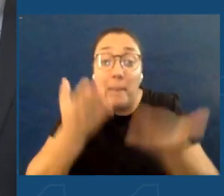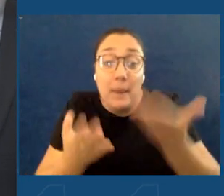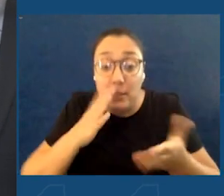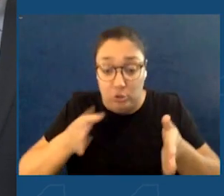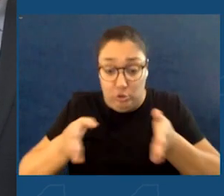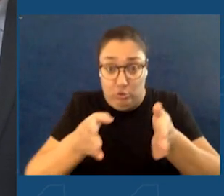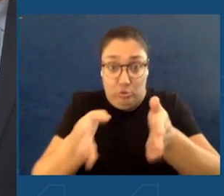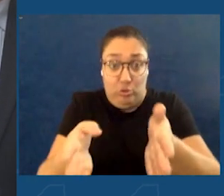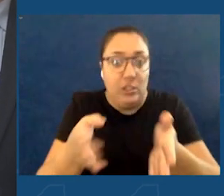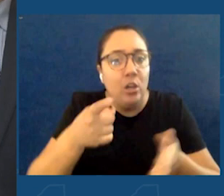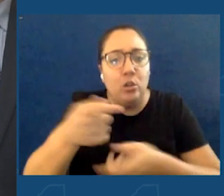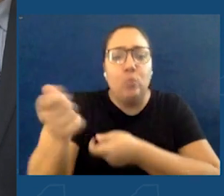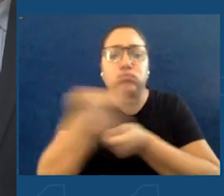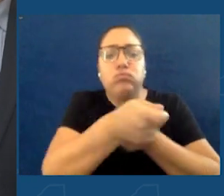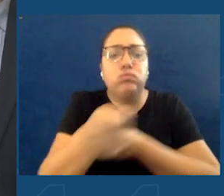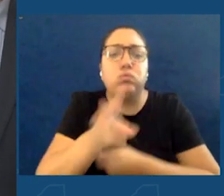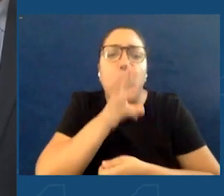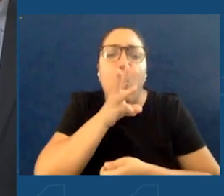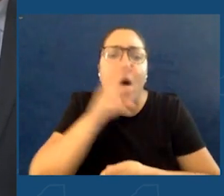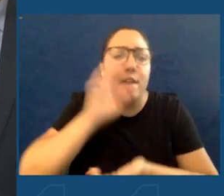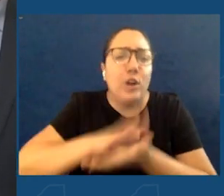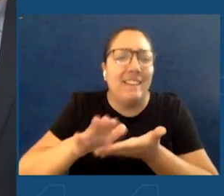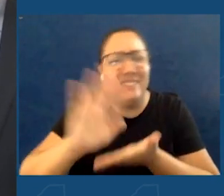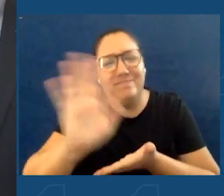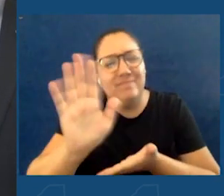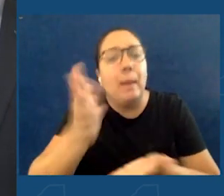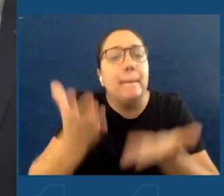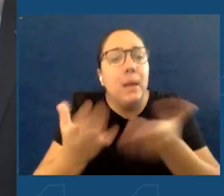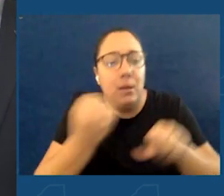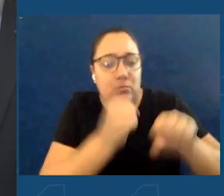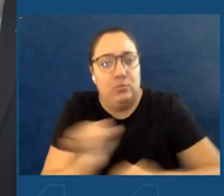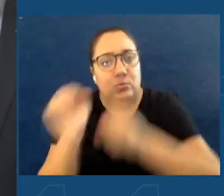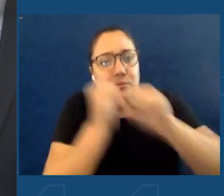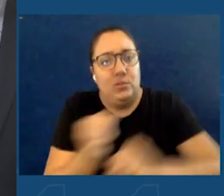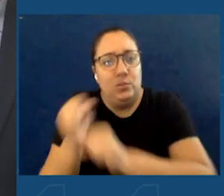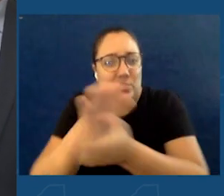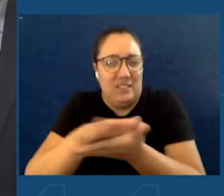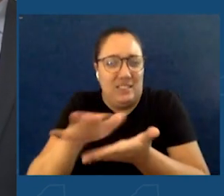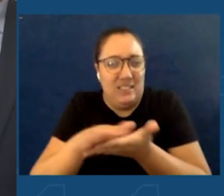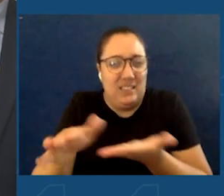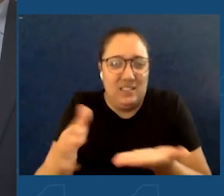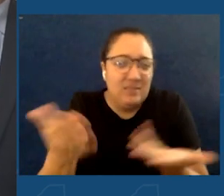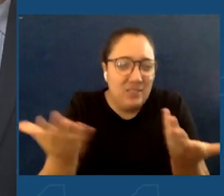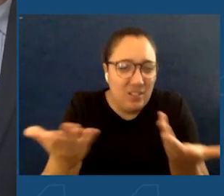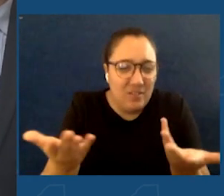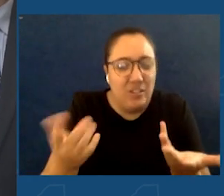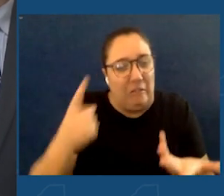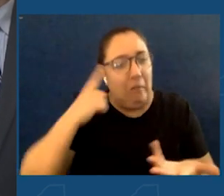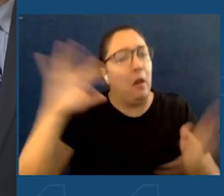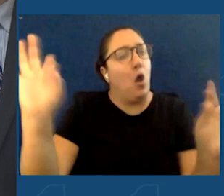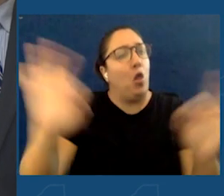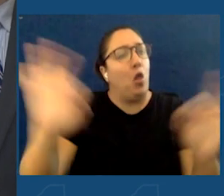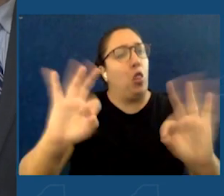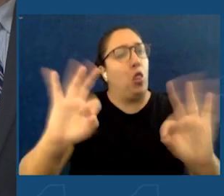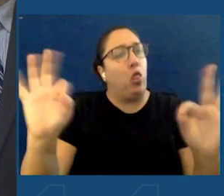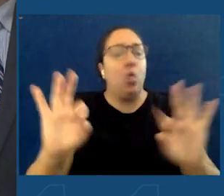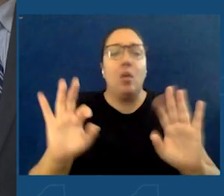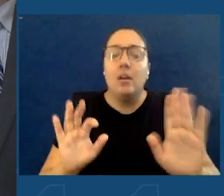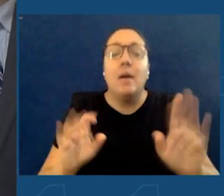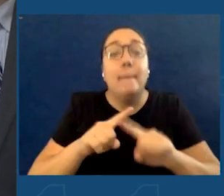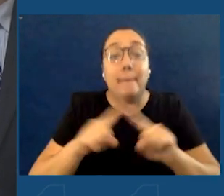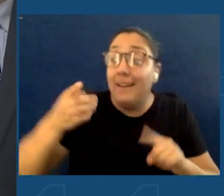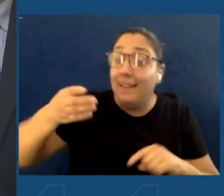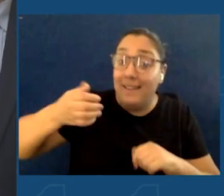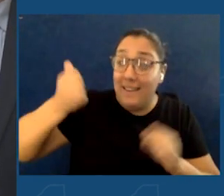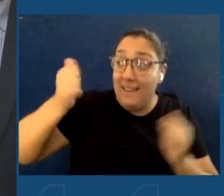can do as an individual. Collectively, it makes a difference. One person, well, what difference does this make? All your neighbors, all of our communities, we do this, just pull through